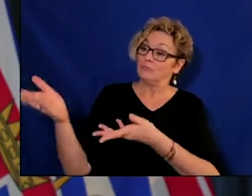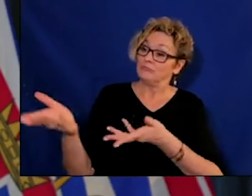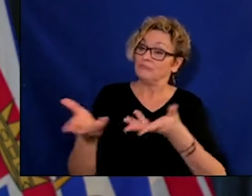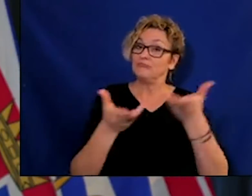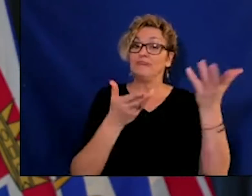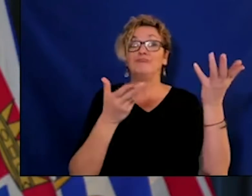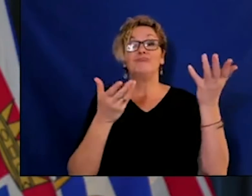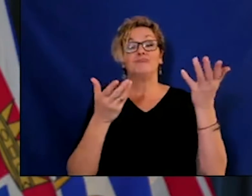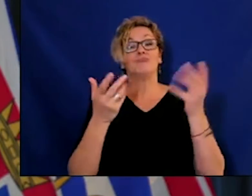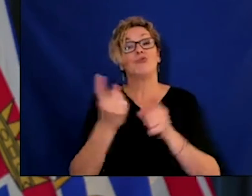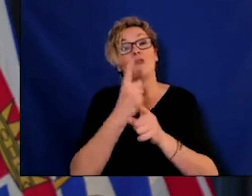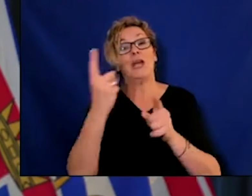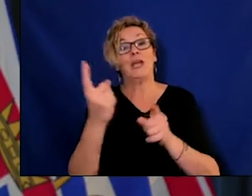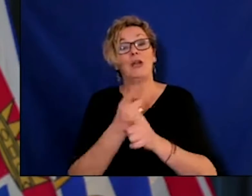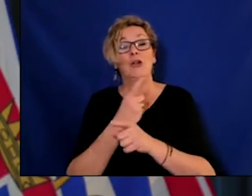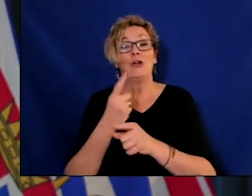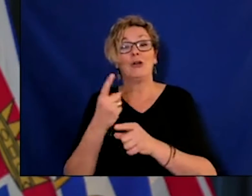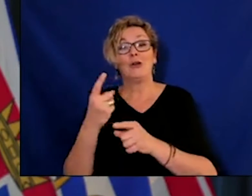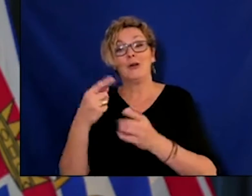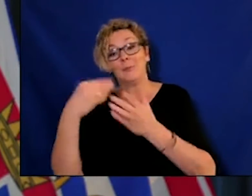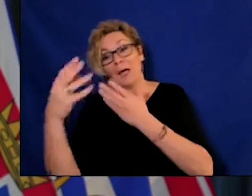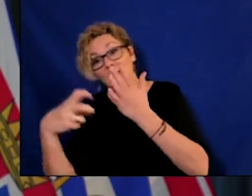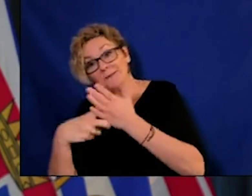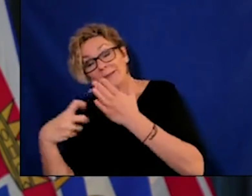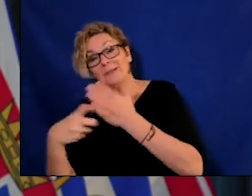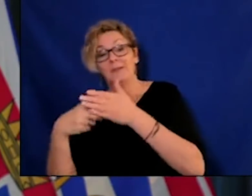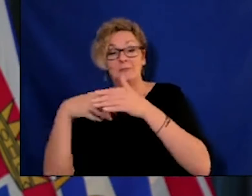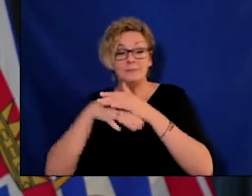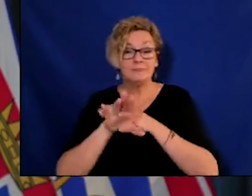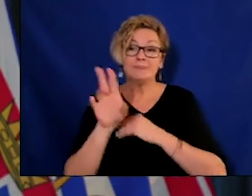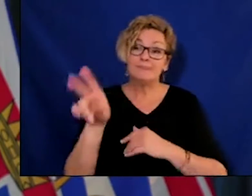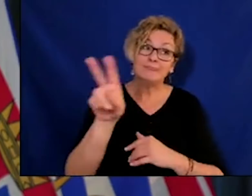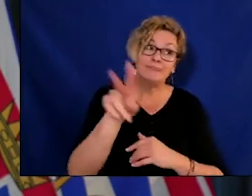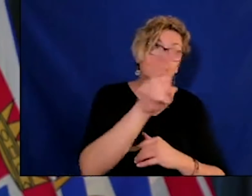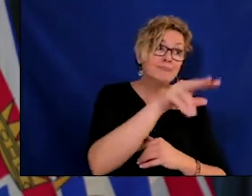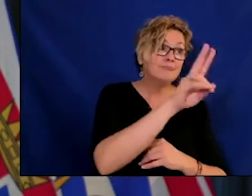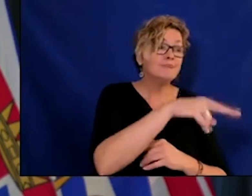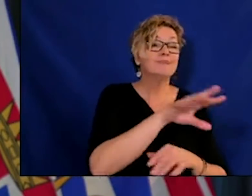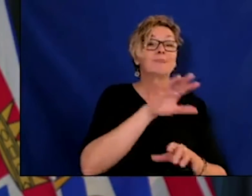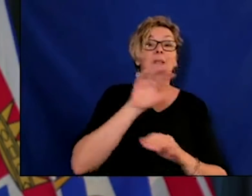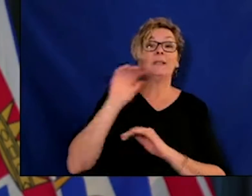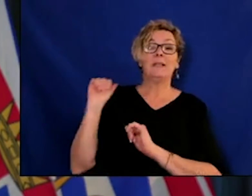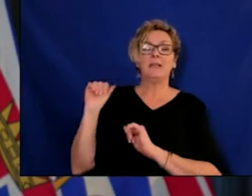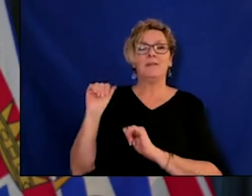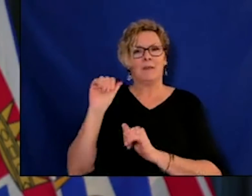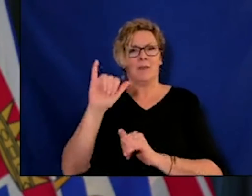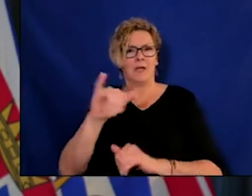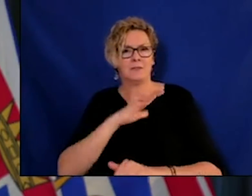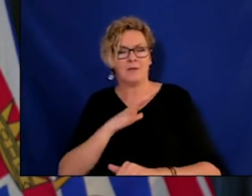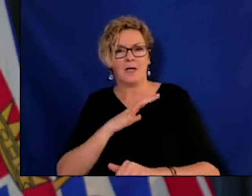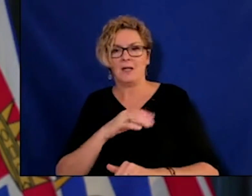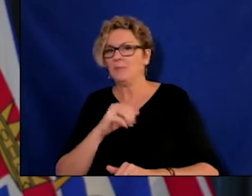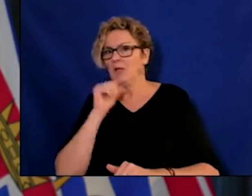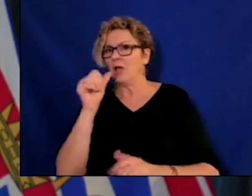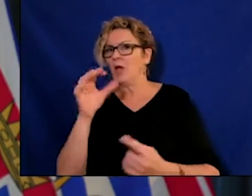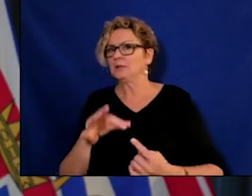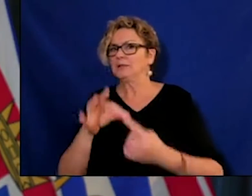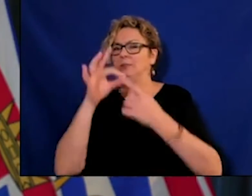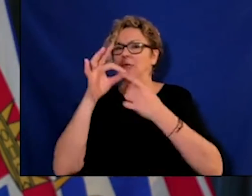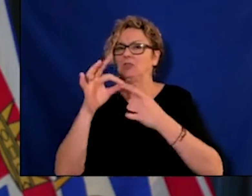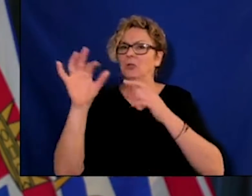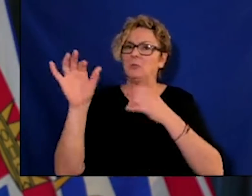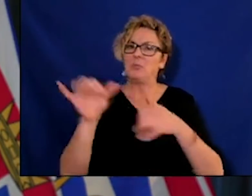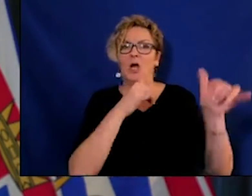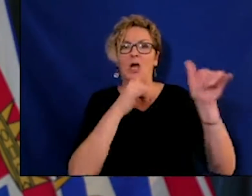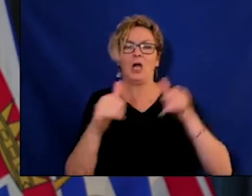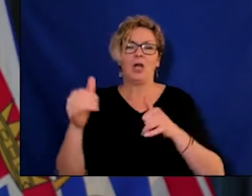Hi, Dr. Henry and Minister Dix. Thanks again for taking our questions. My question today is regarding, again, if you could